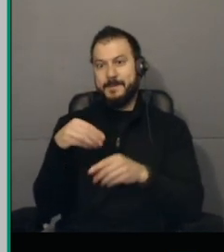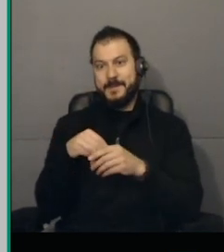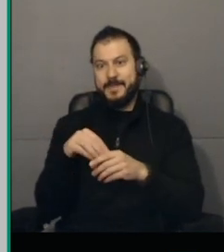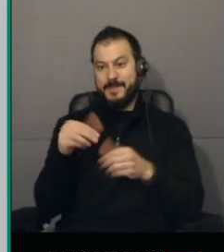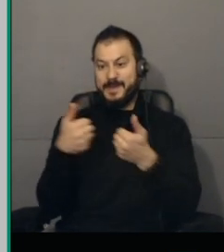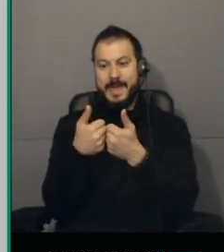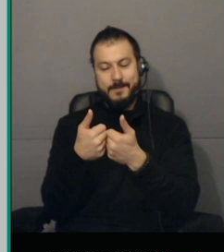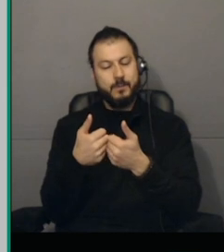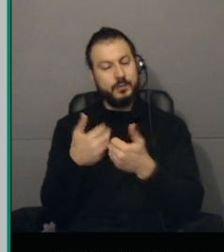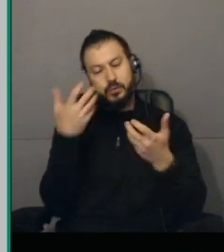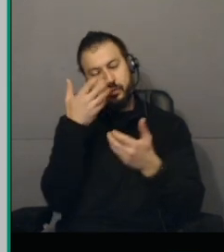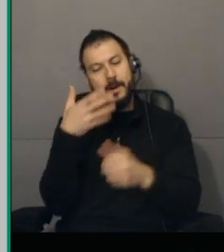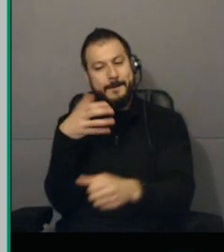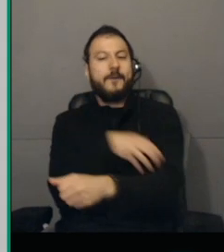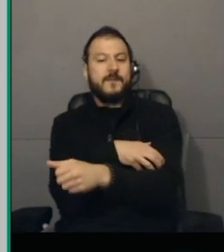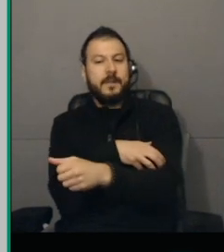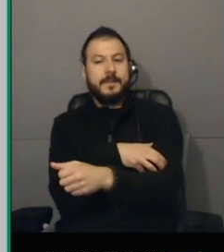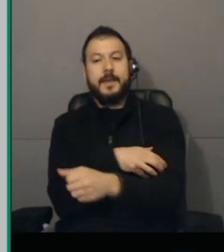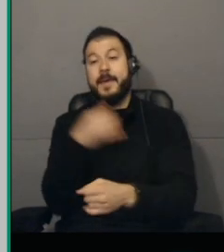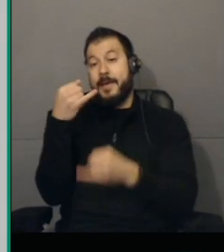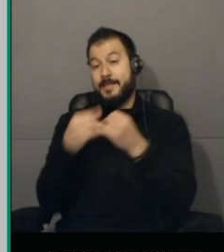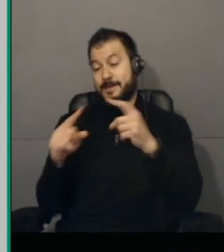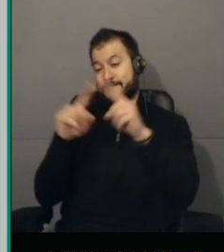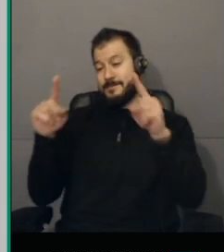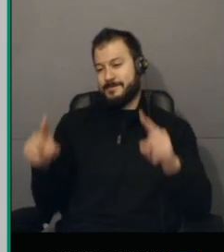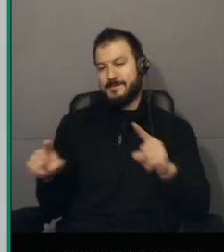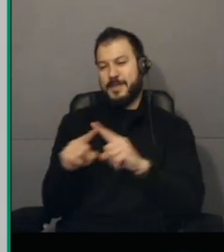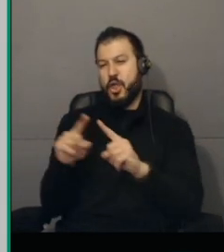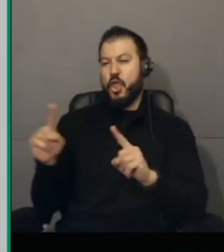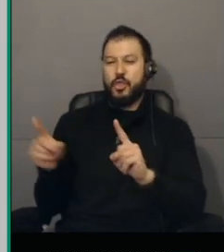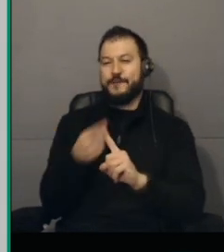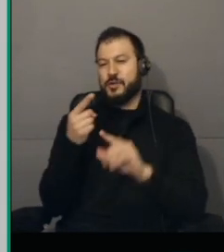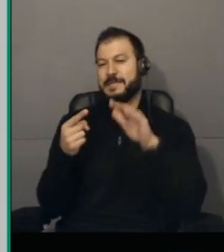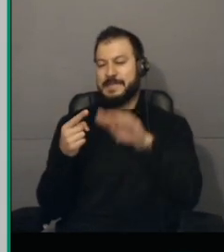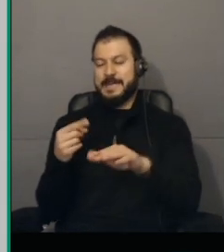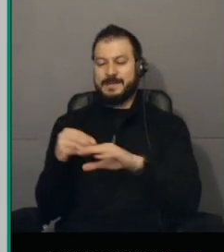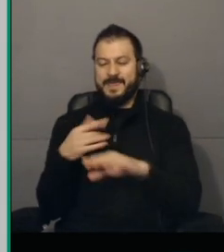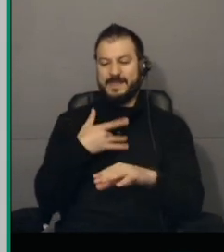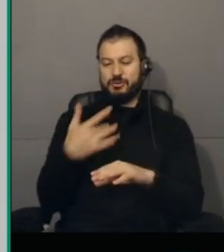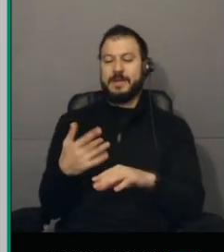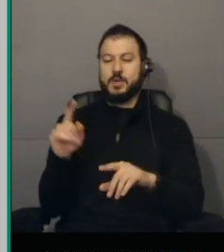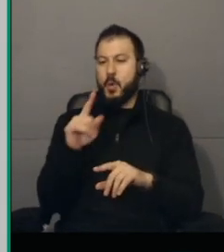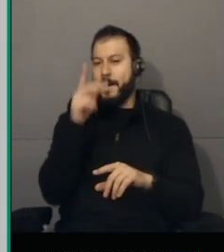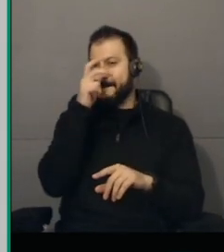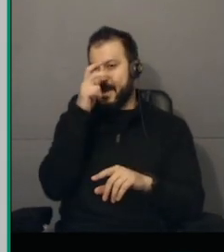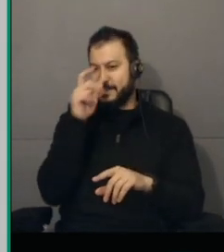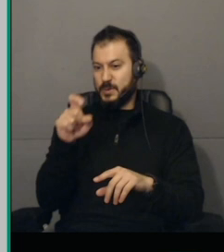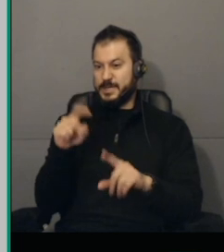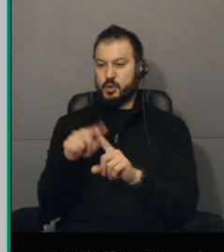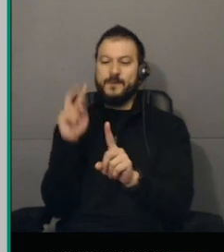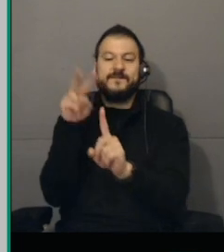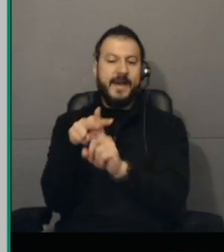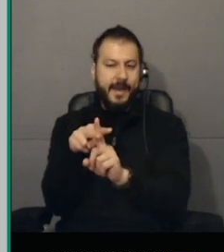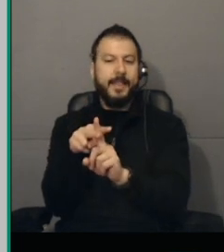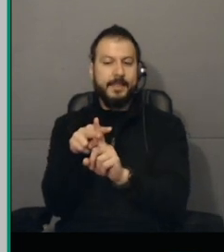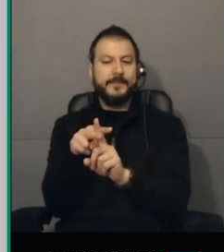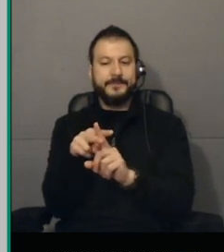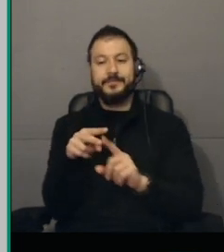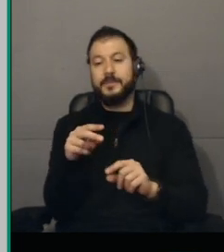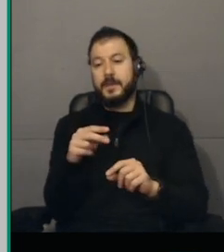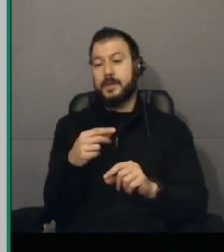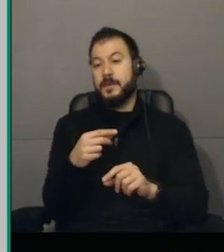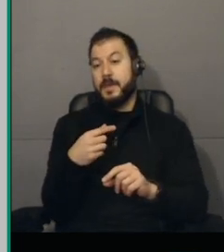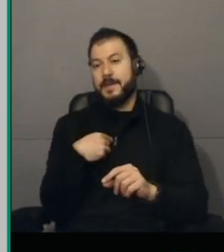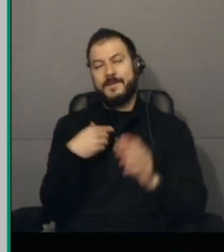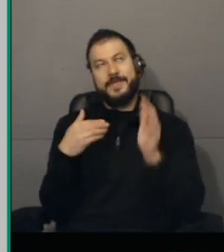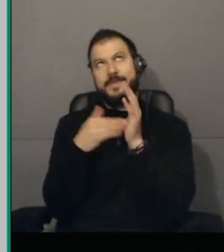powerful. And this last section here is the first step in determining trends in the data and which bugs we actually need to file. As I mentioned